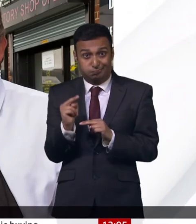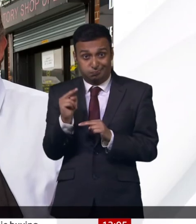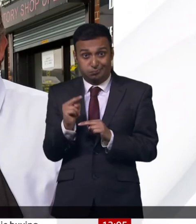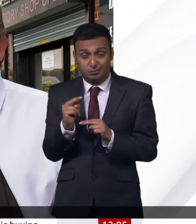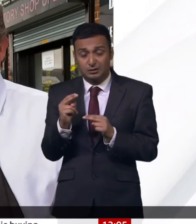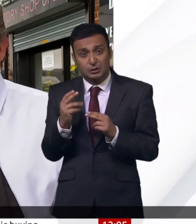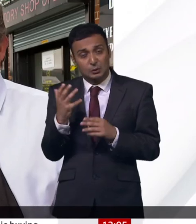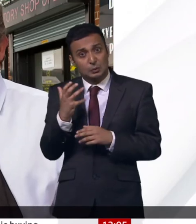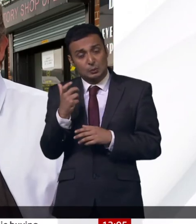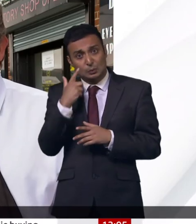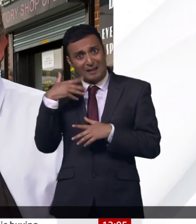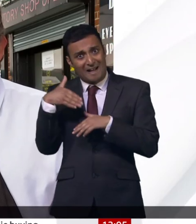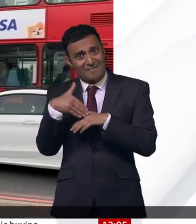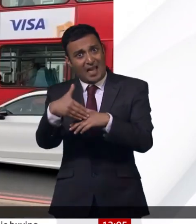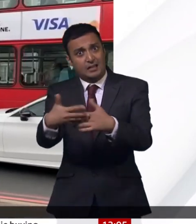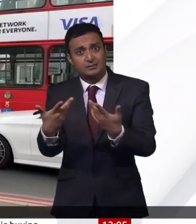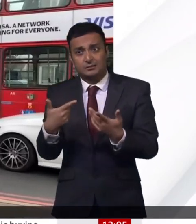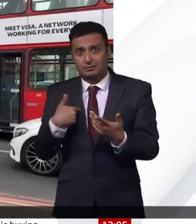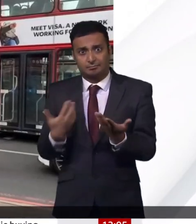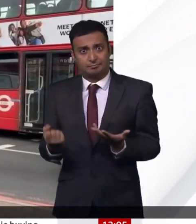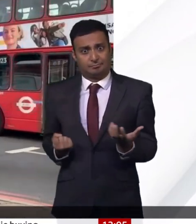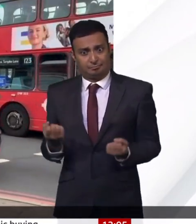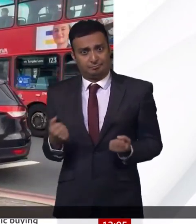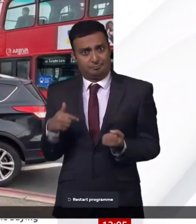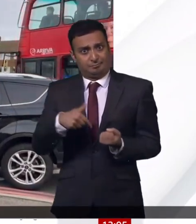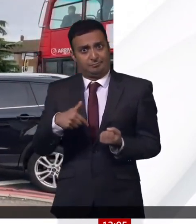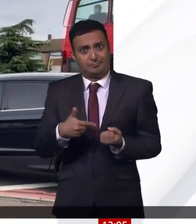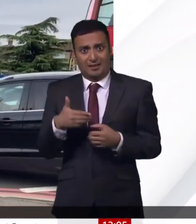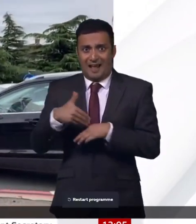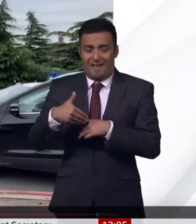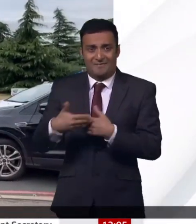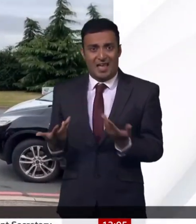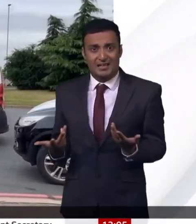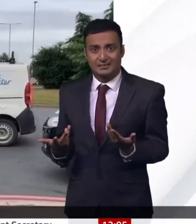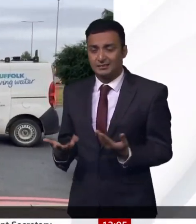effect to our bottom line. The UK has